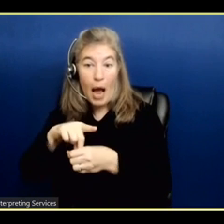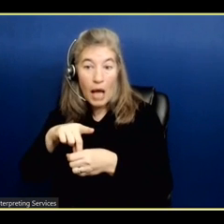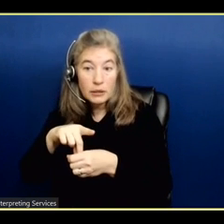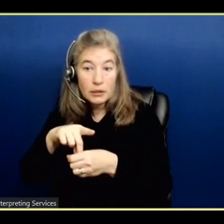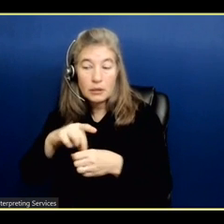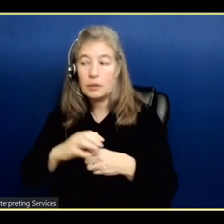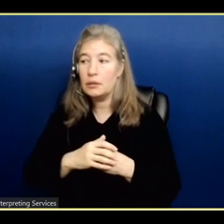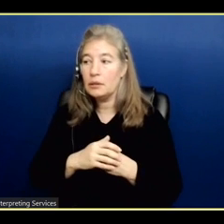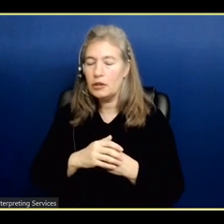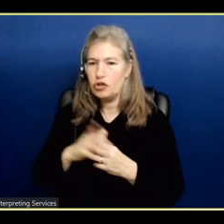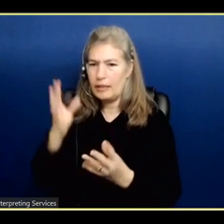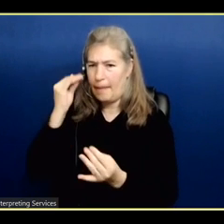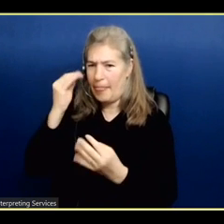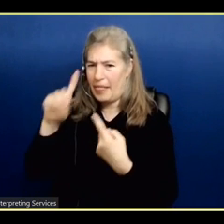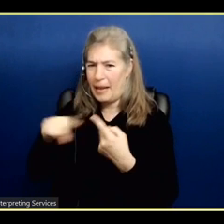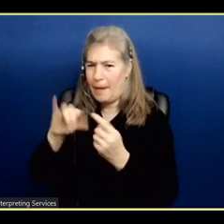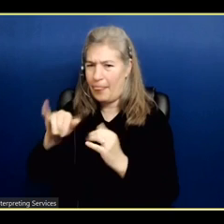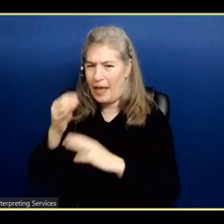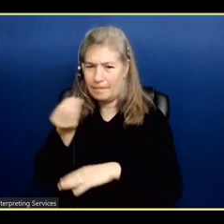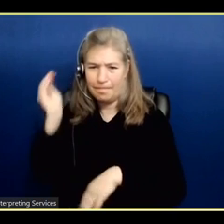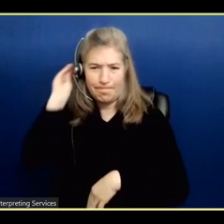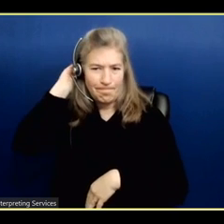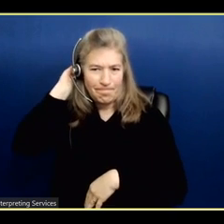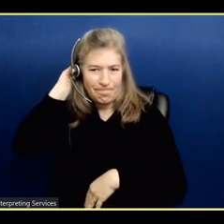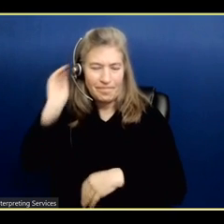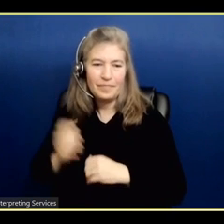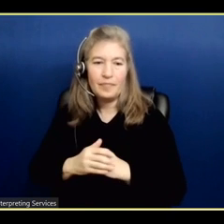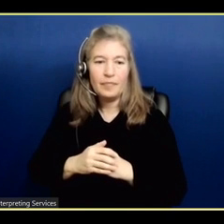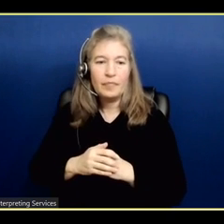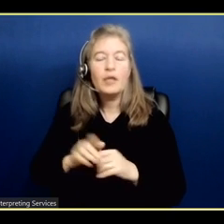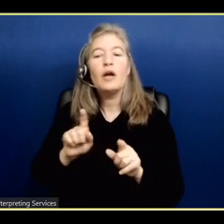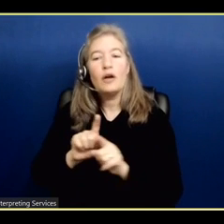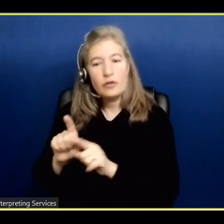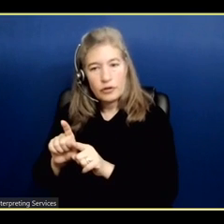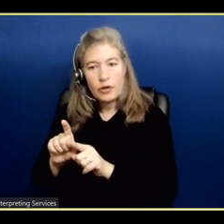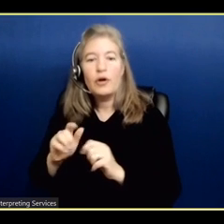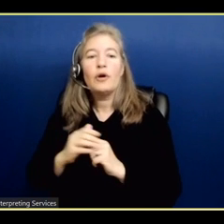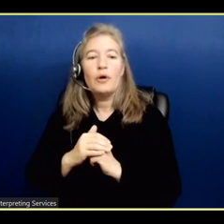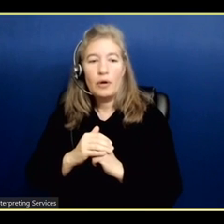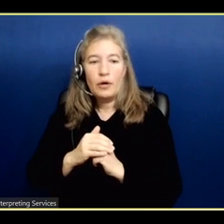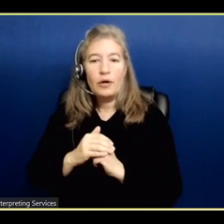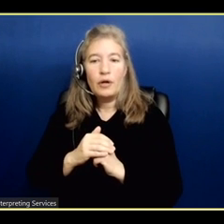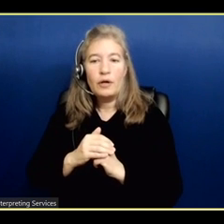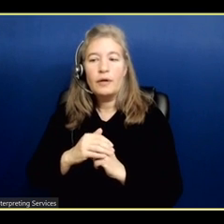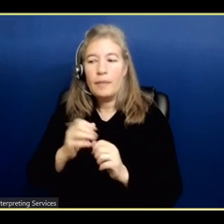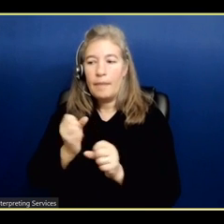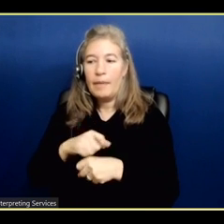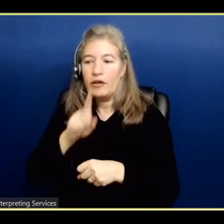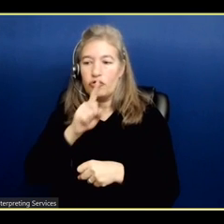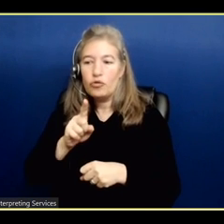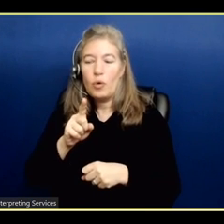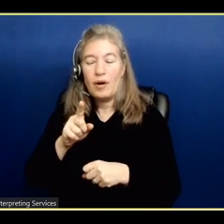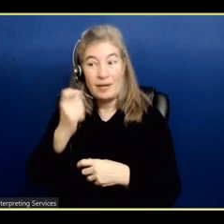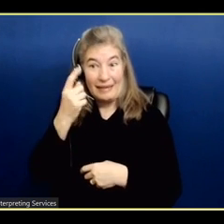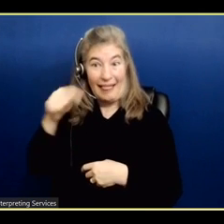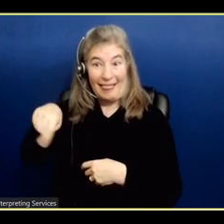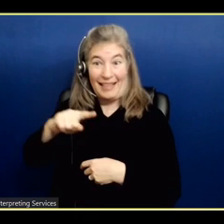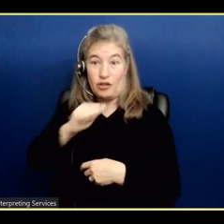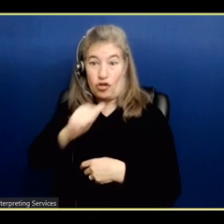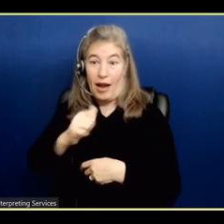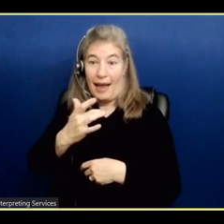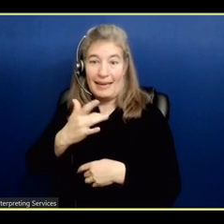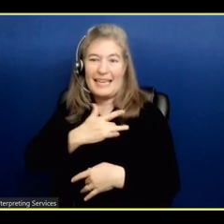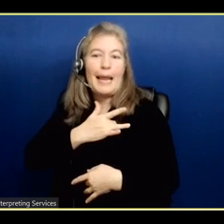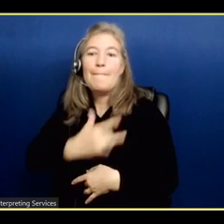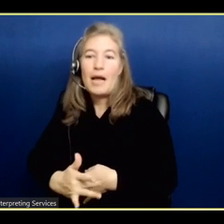people with dignity, and when possible, offer feedback. Since these are not typical artist grants, rejecting people